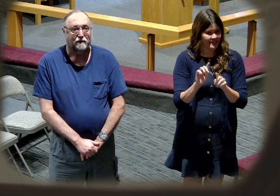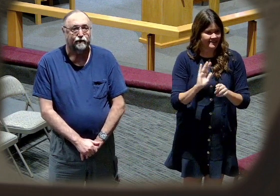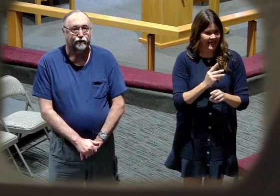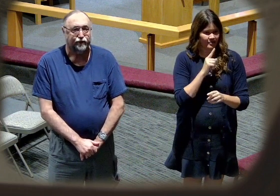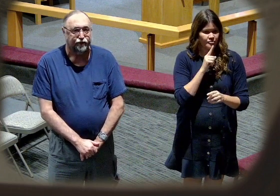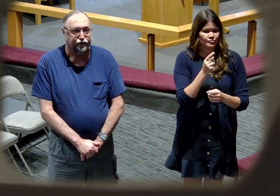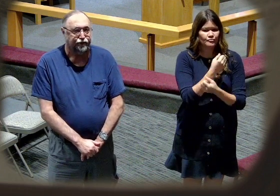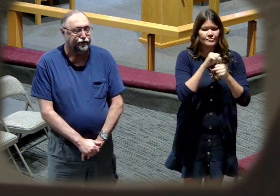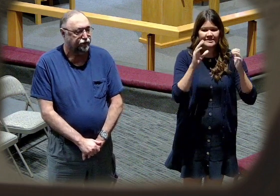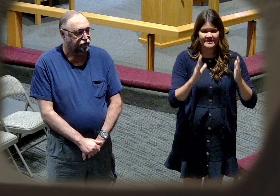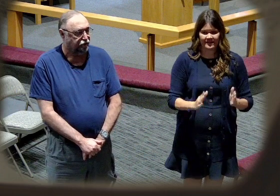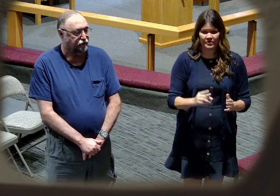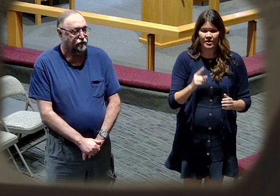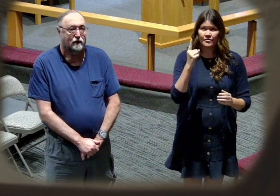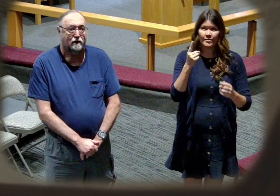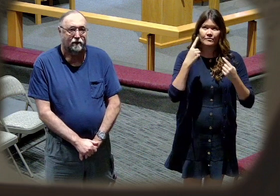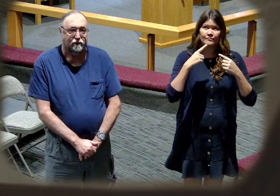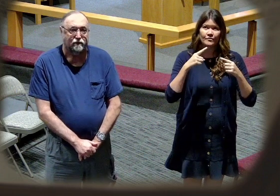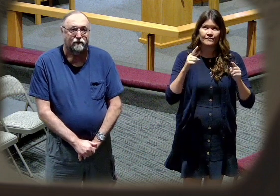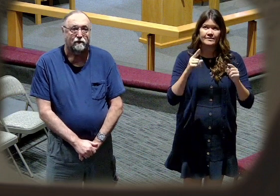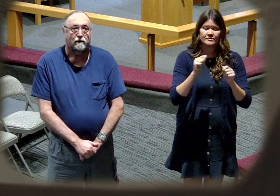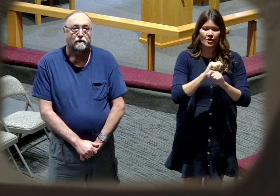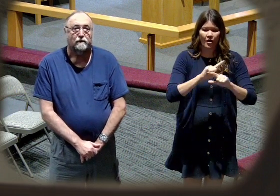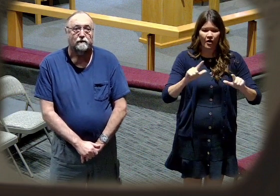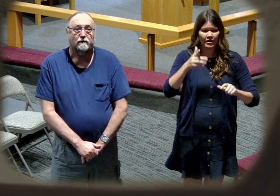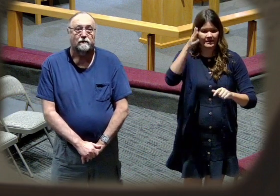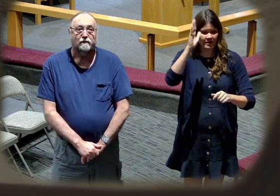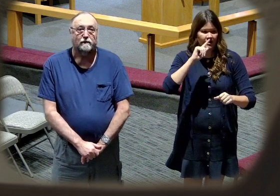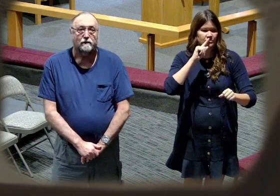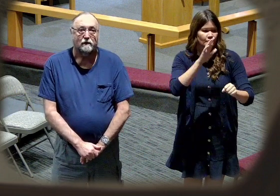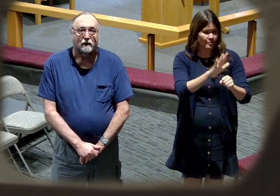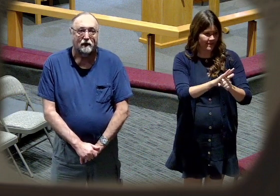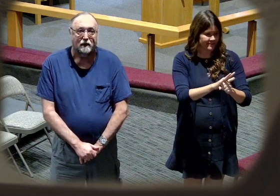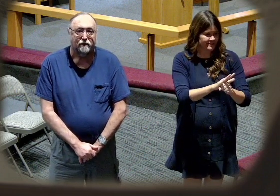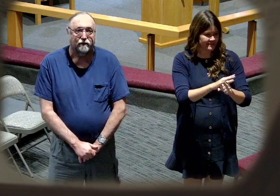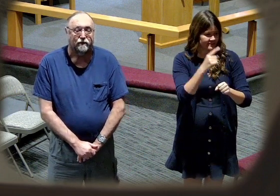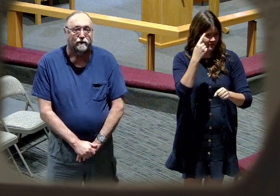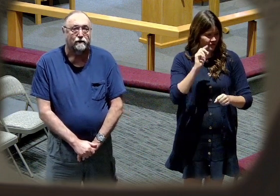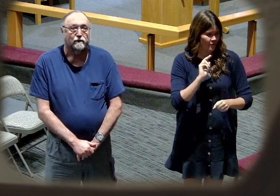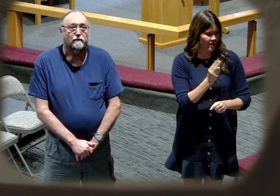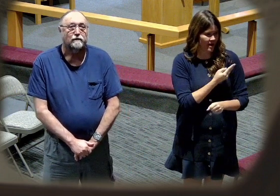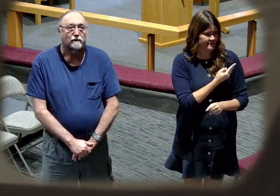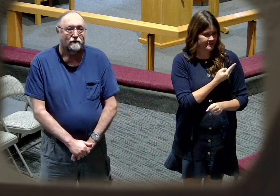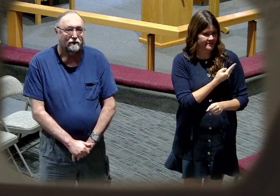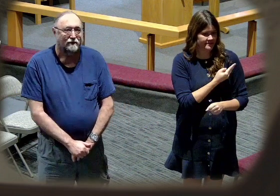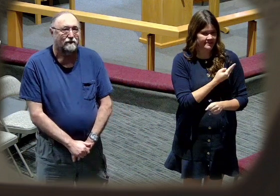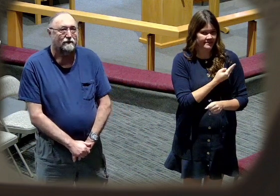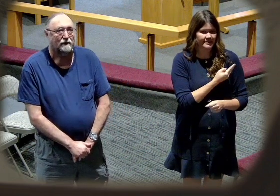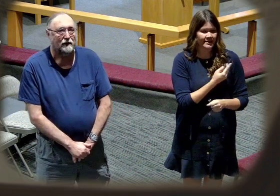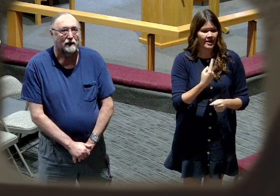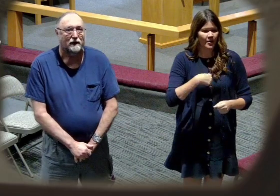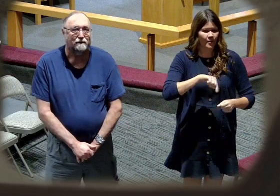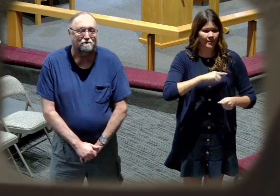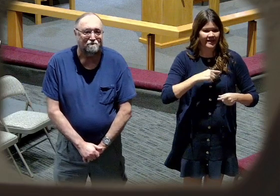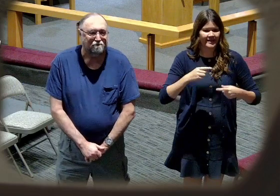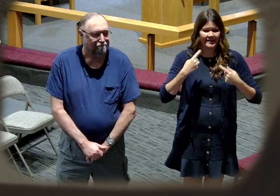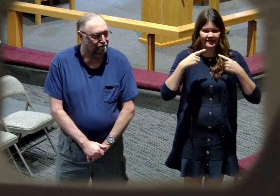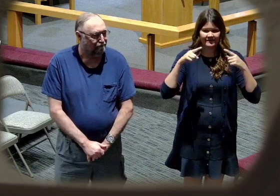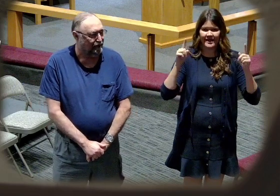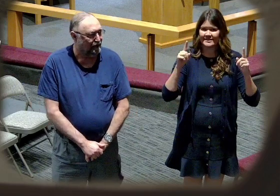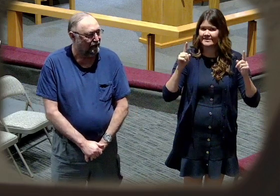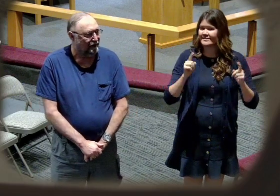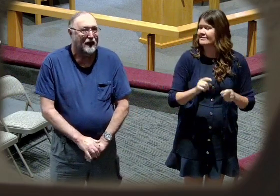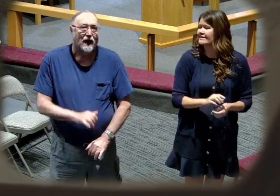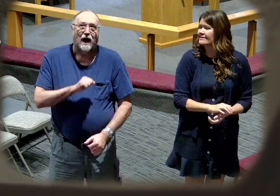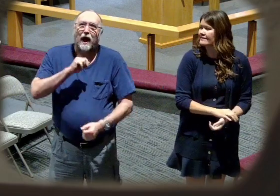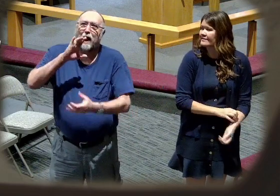the one who fulfills all of God's promises for us. We confess. I